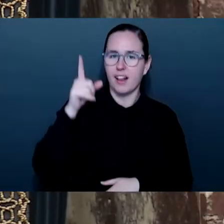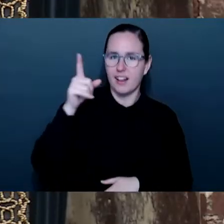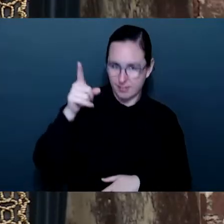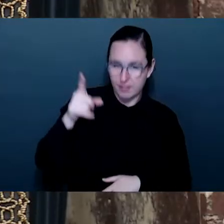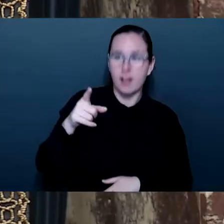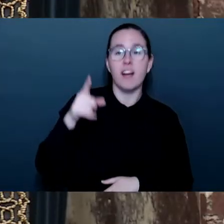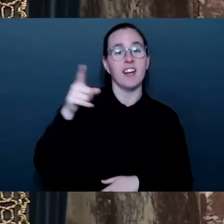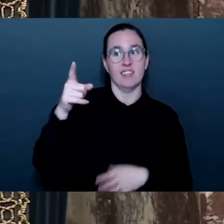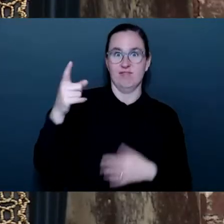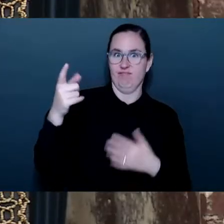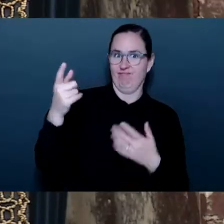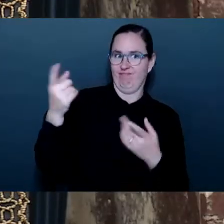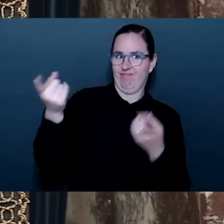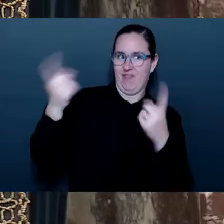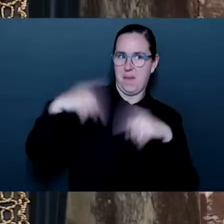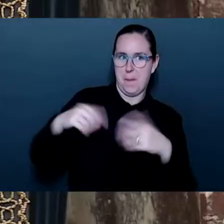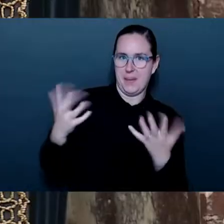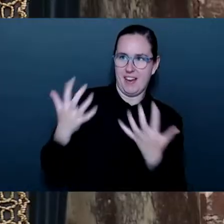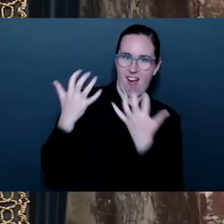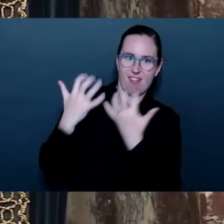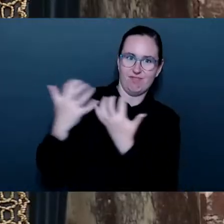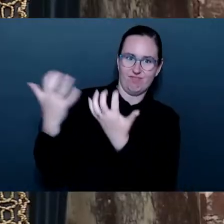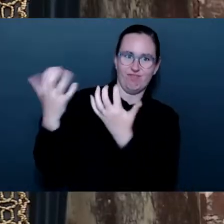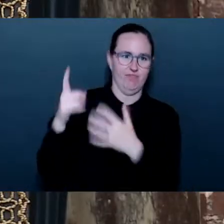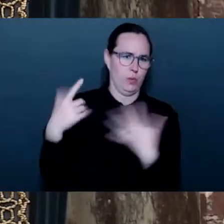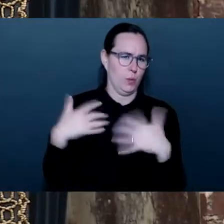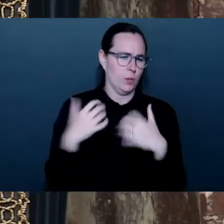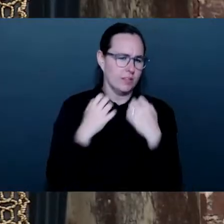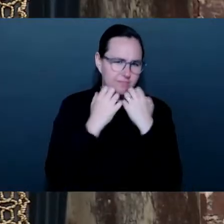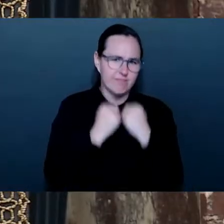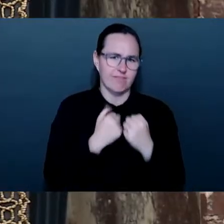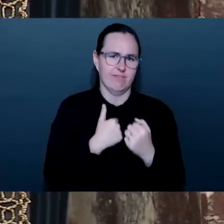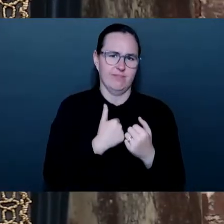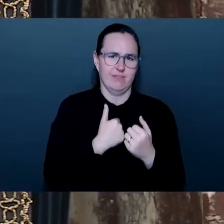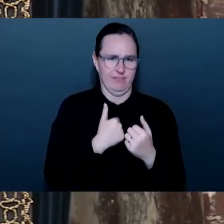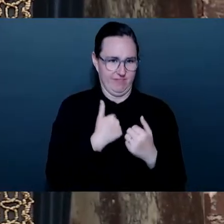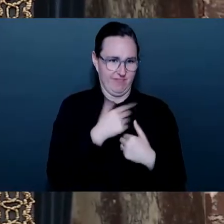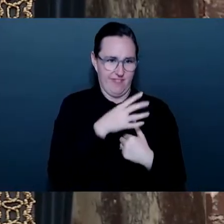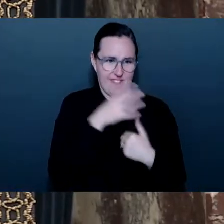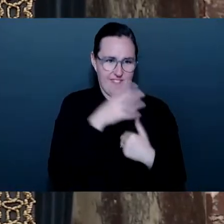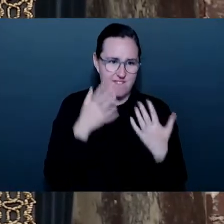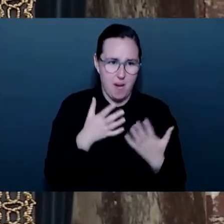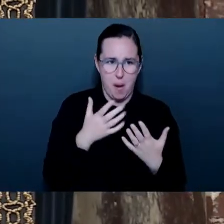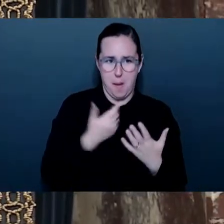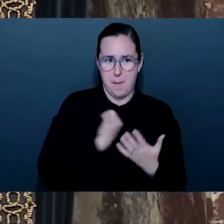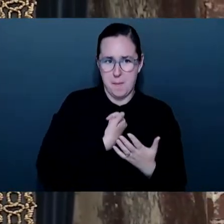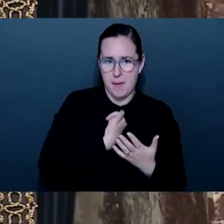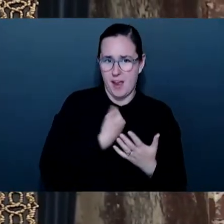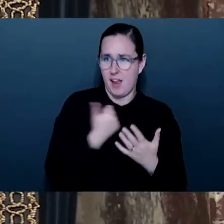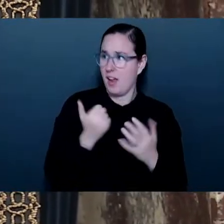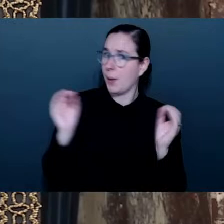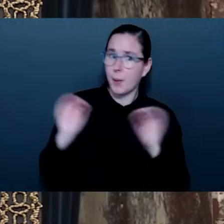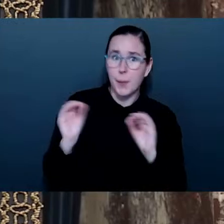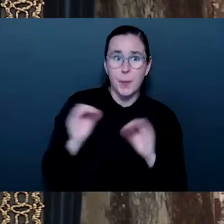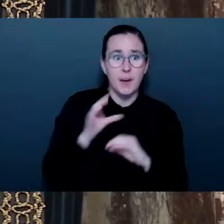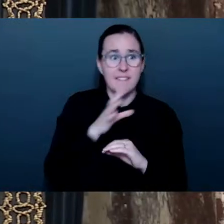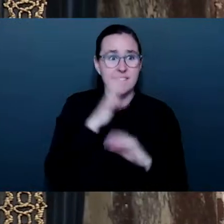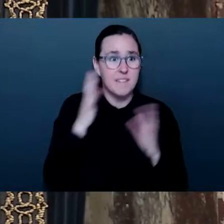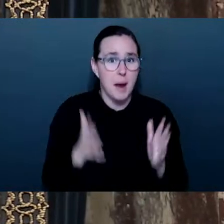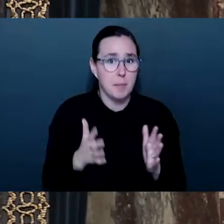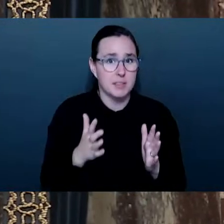heart. Being a farmer myself, that without farmers we would have no future. And I would also like